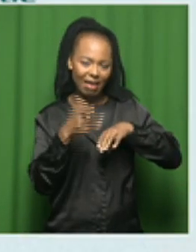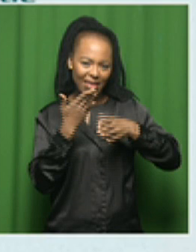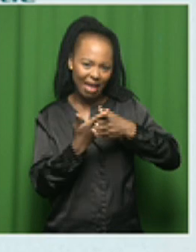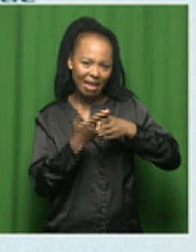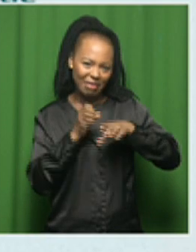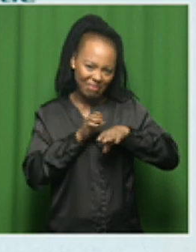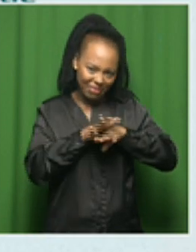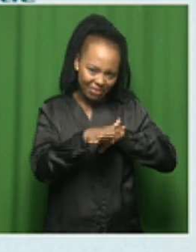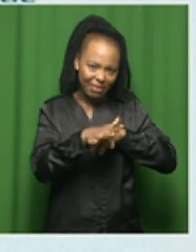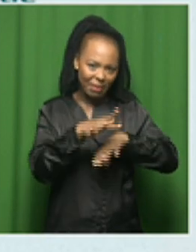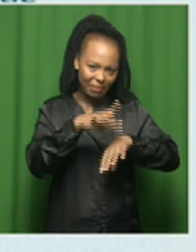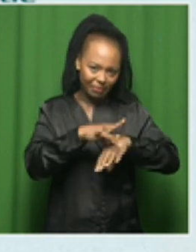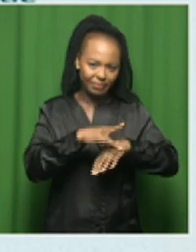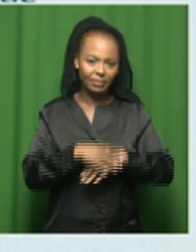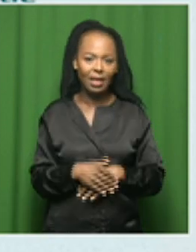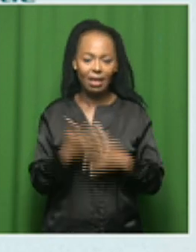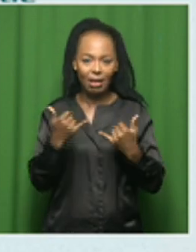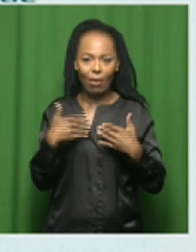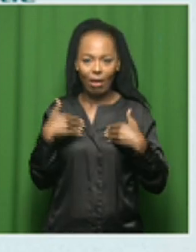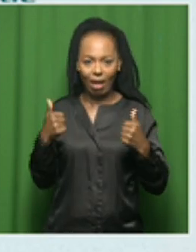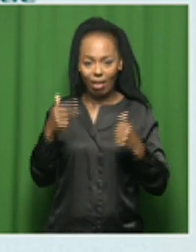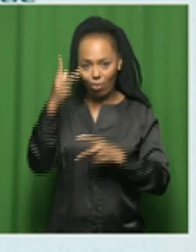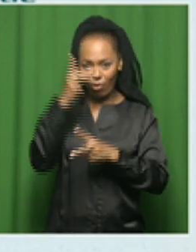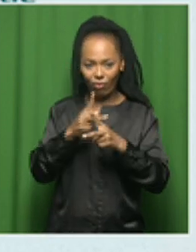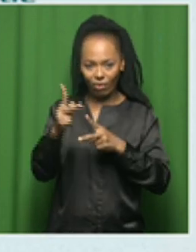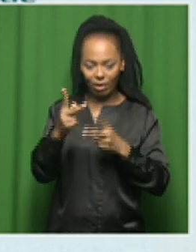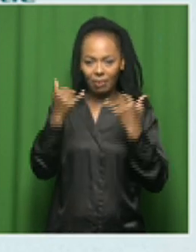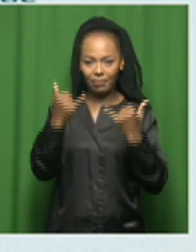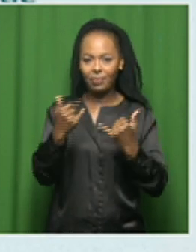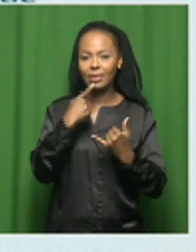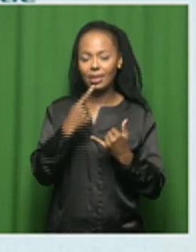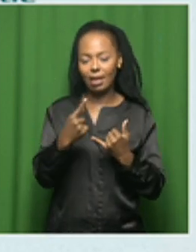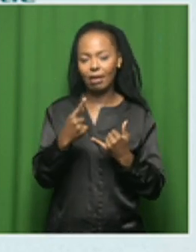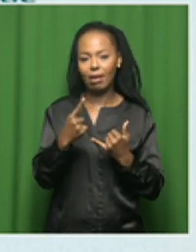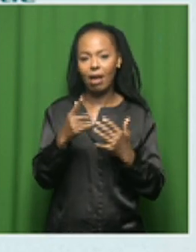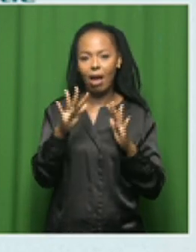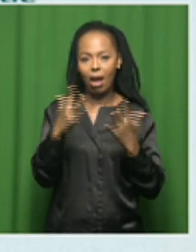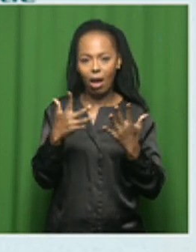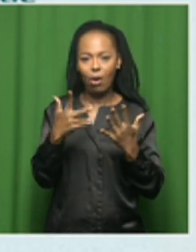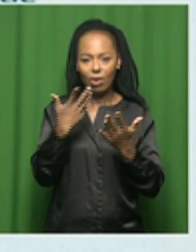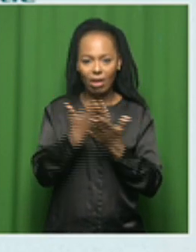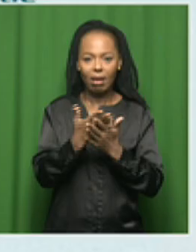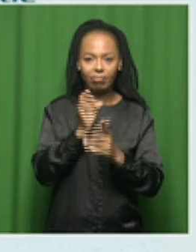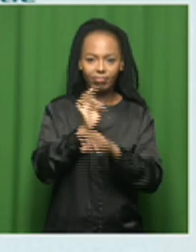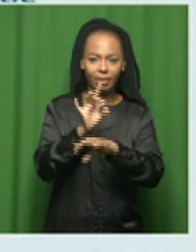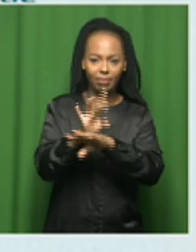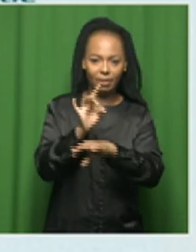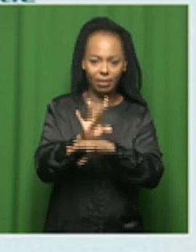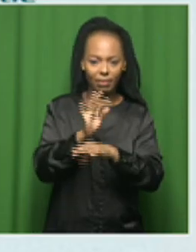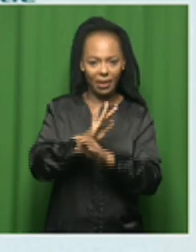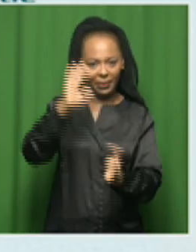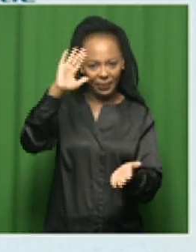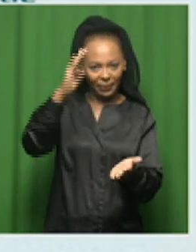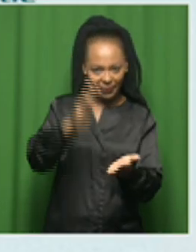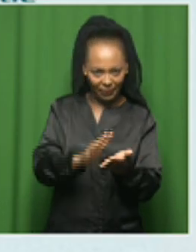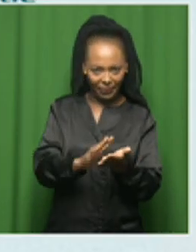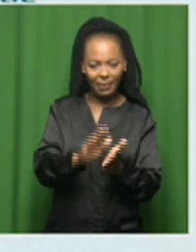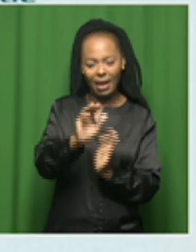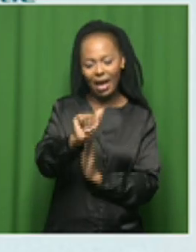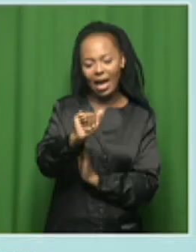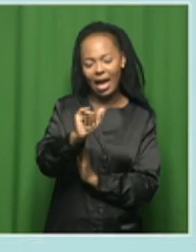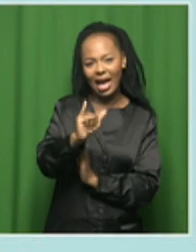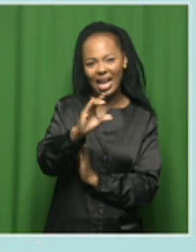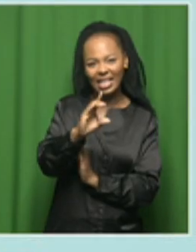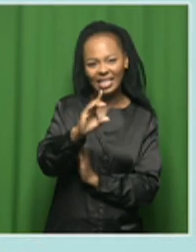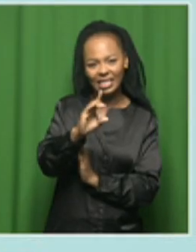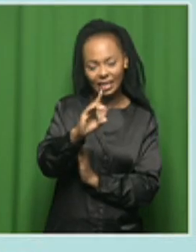attacks. Health professionals suggest medication and changes to one's diet that will lower uric acid levels and minimize how often